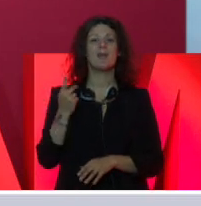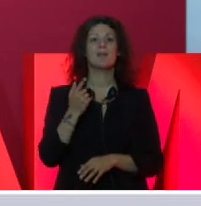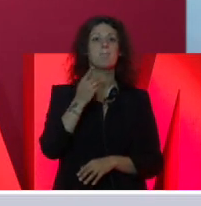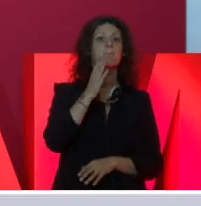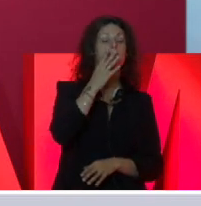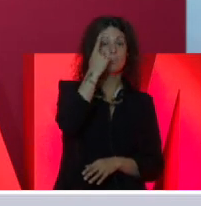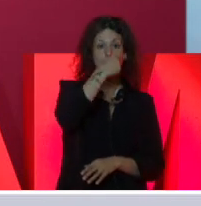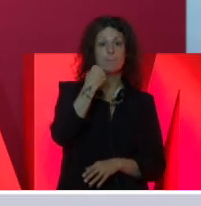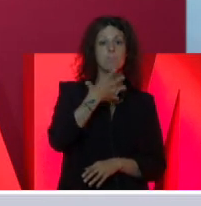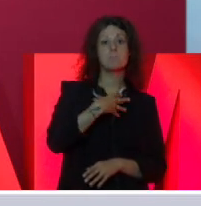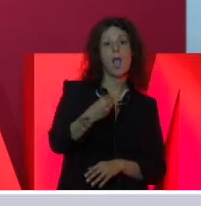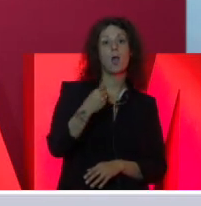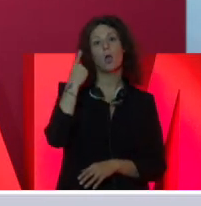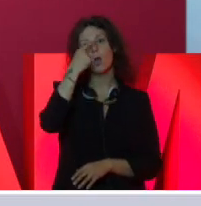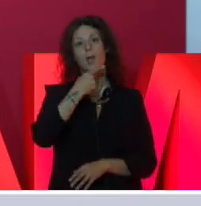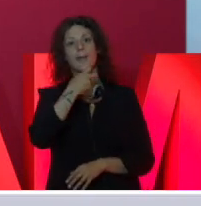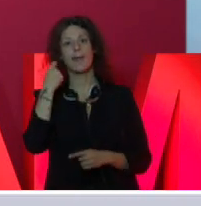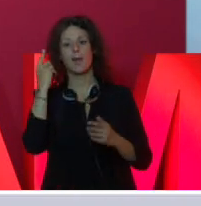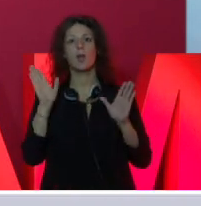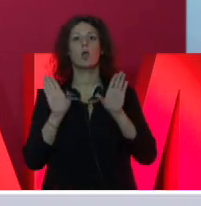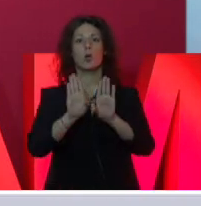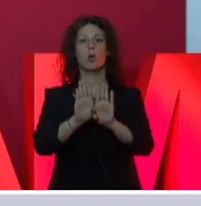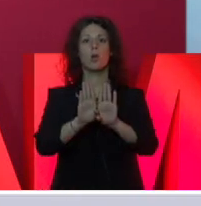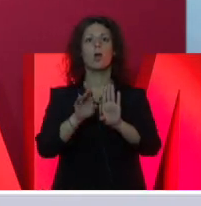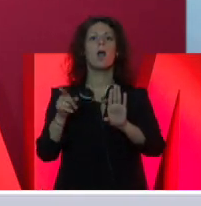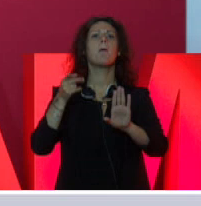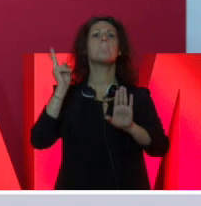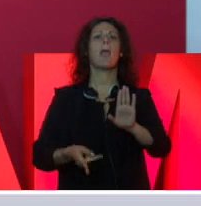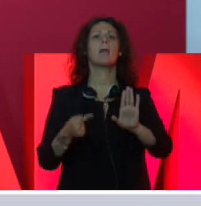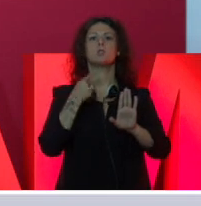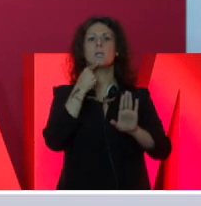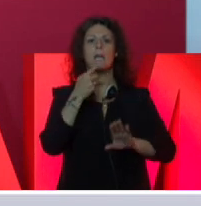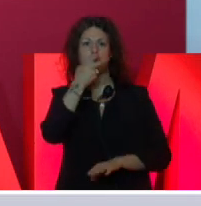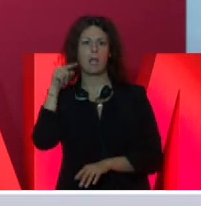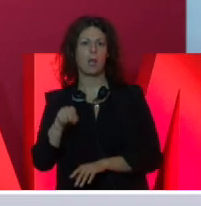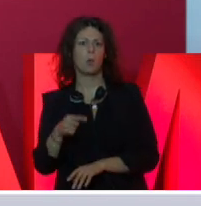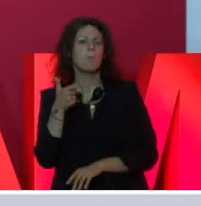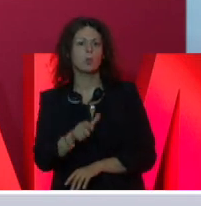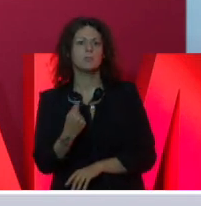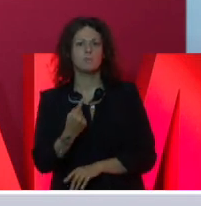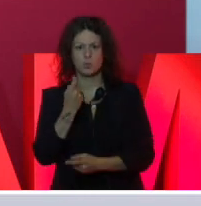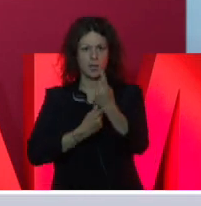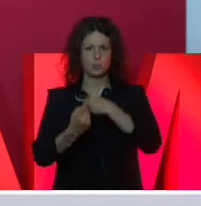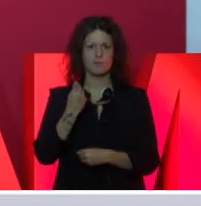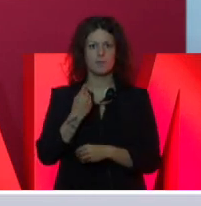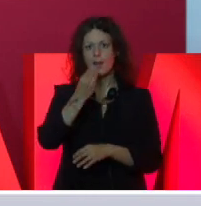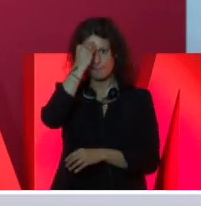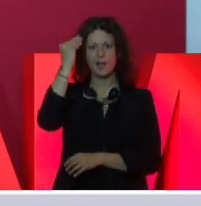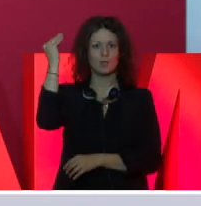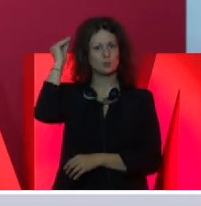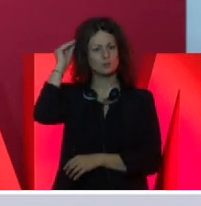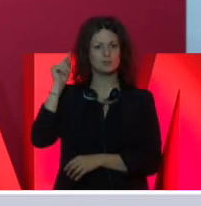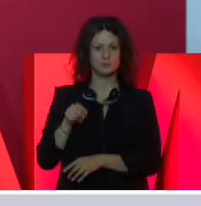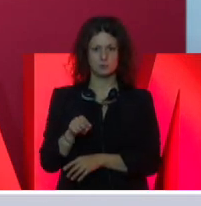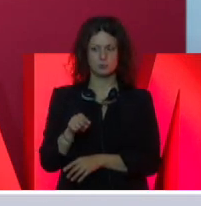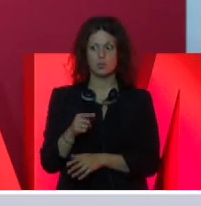so there is an over-representation of the population of criminals, and there are